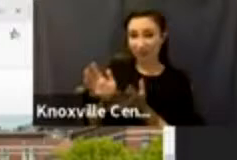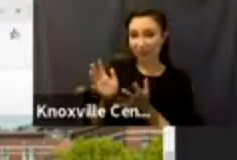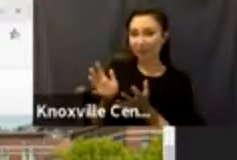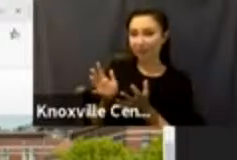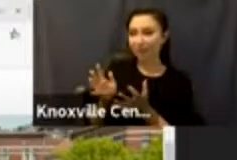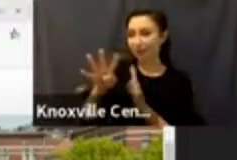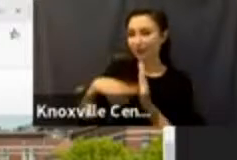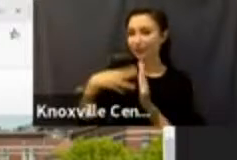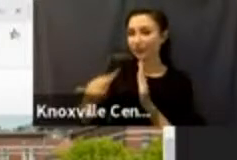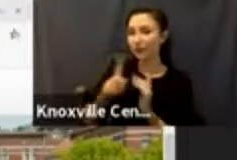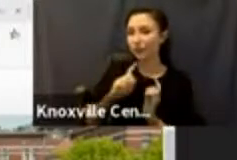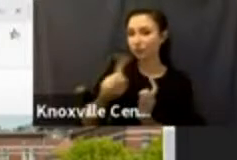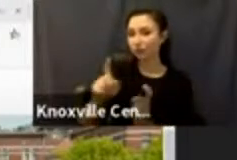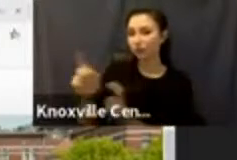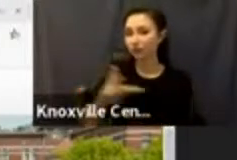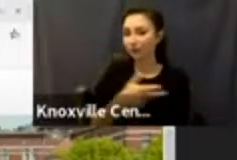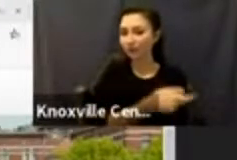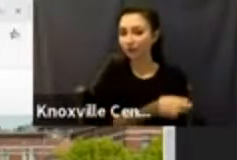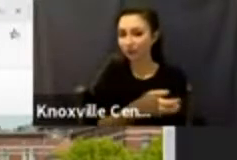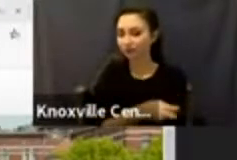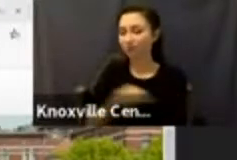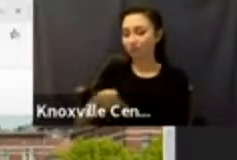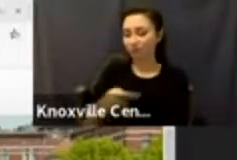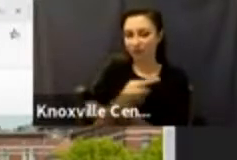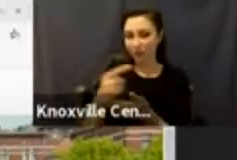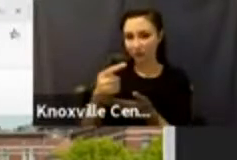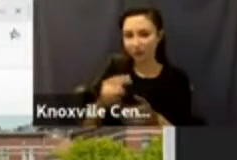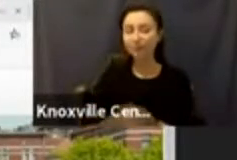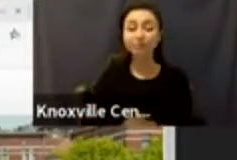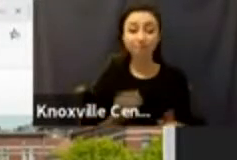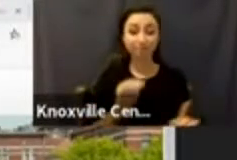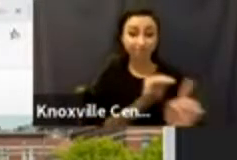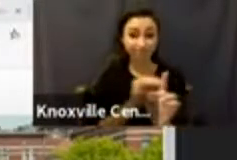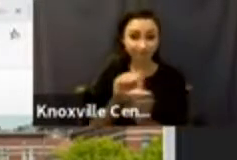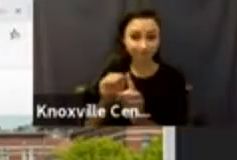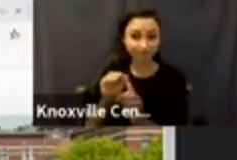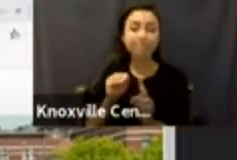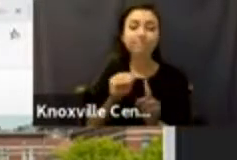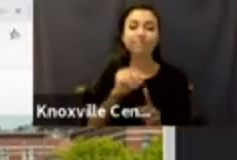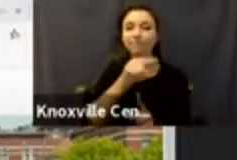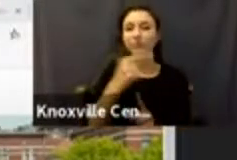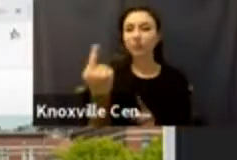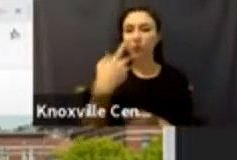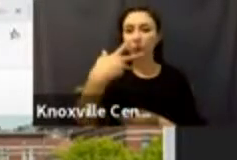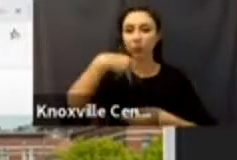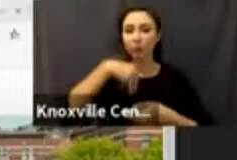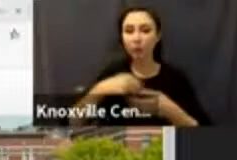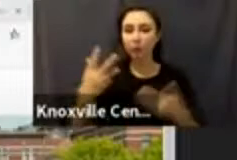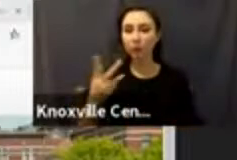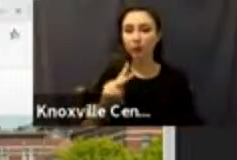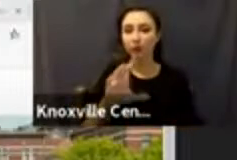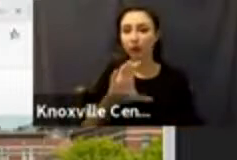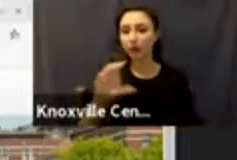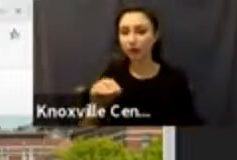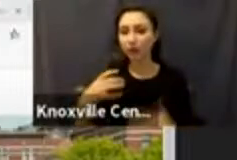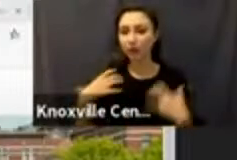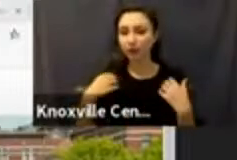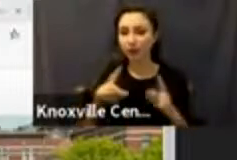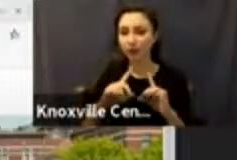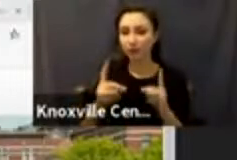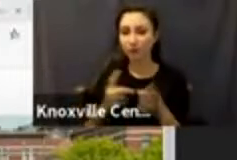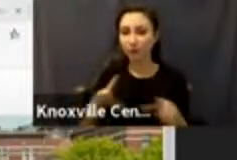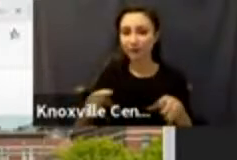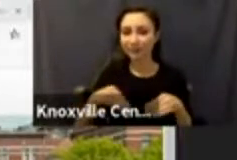week. As a reminder, this only includes what the Knox County Health Department has received and administered. It does not